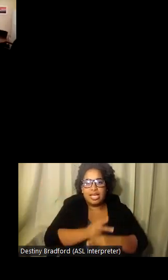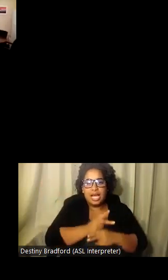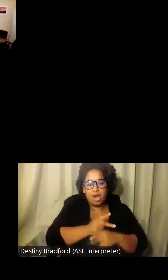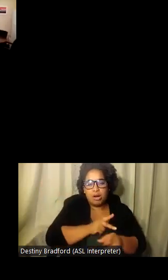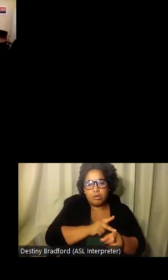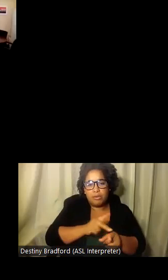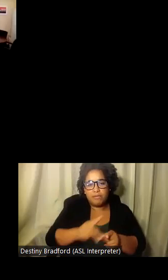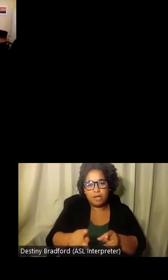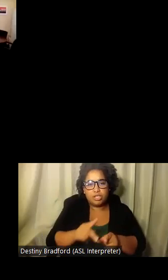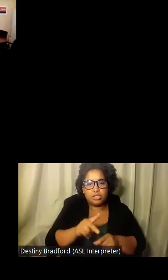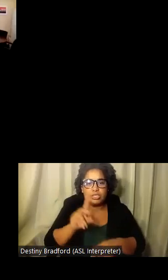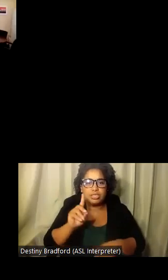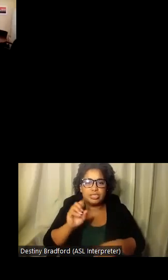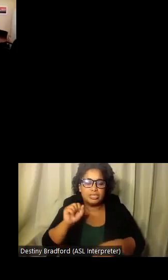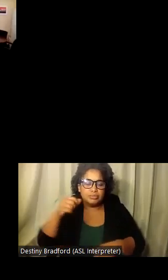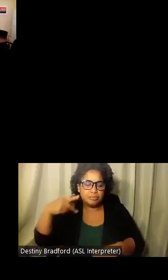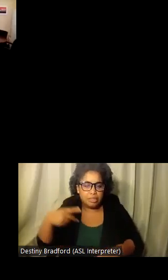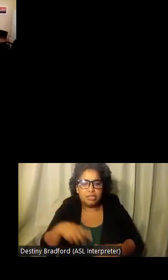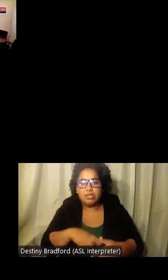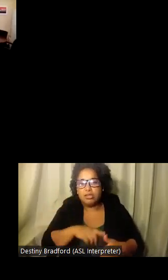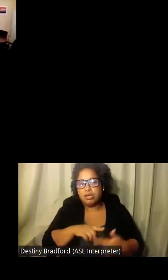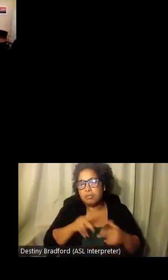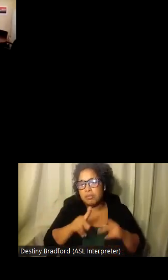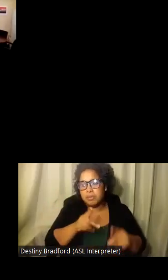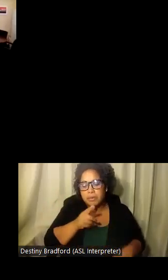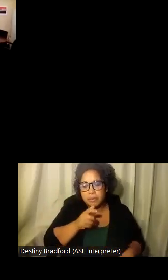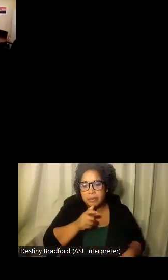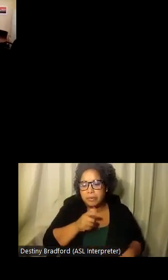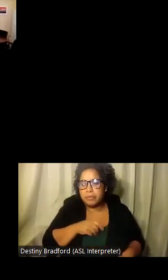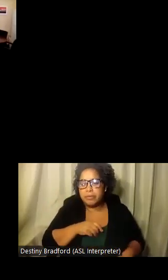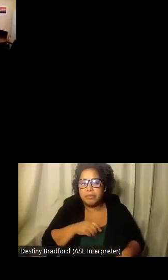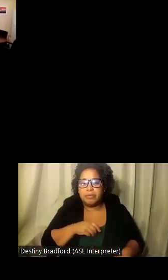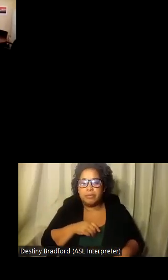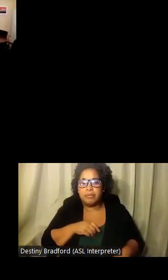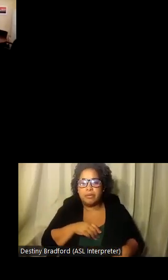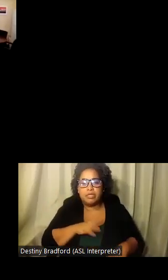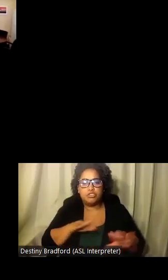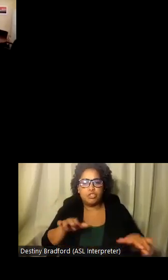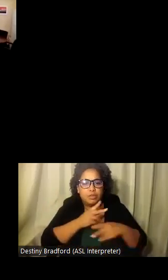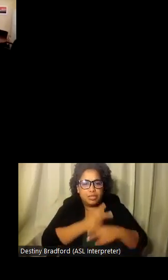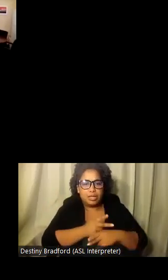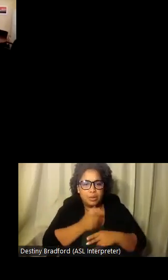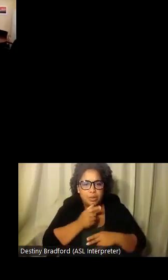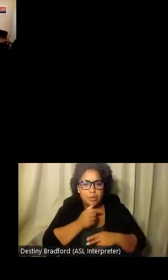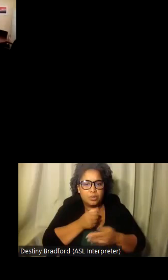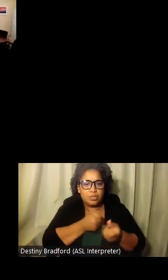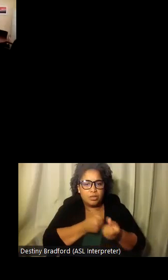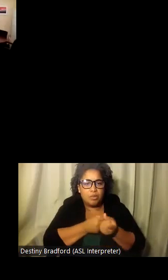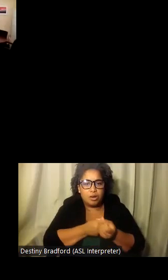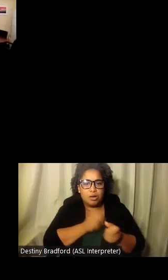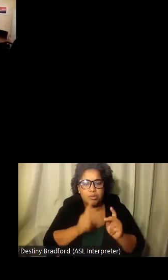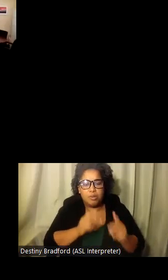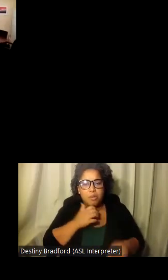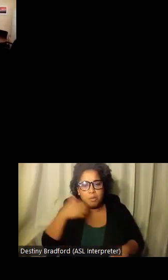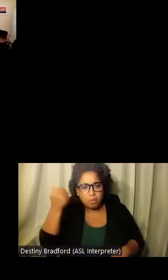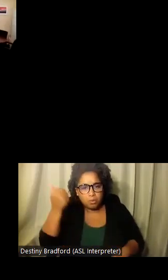professions, direct support professionals, and people who in childcare, people who support individuals who are elderly,